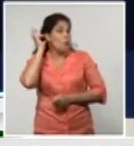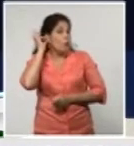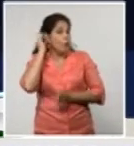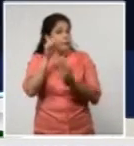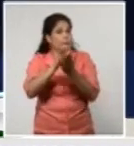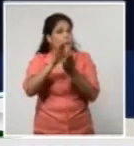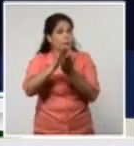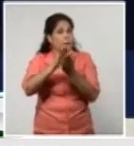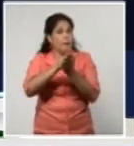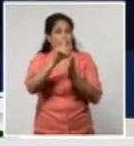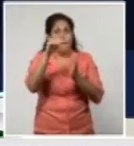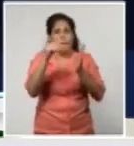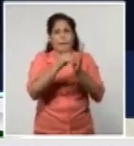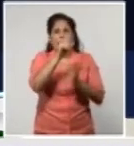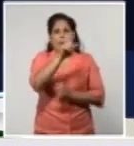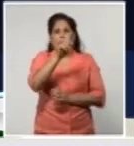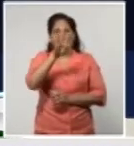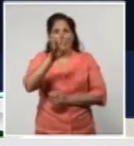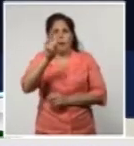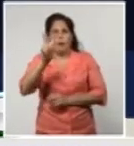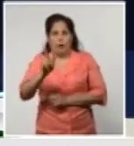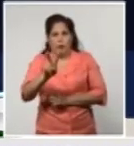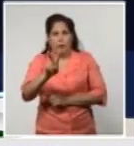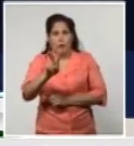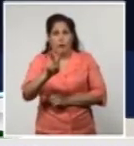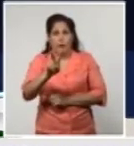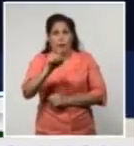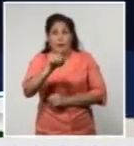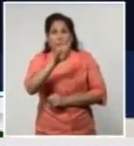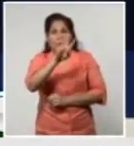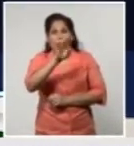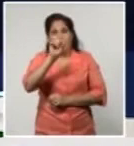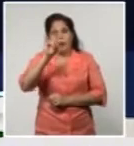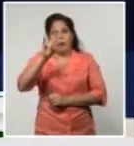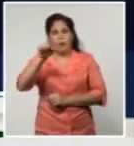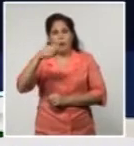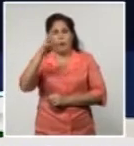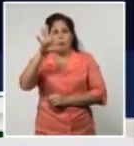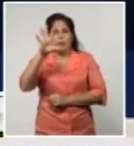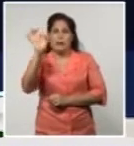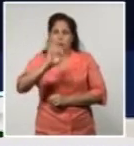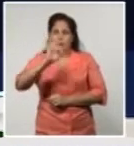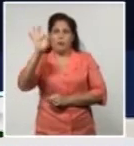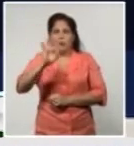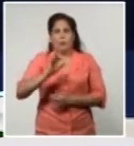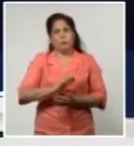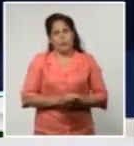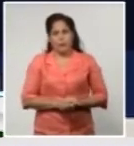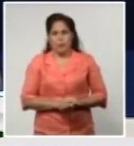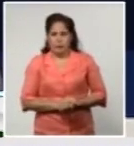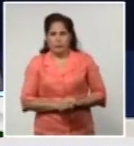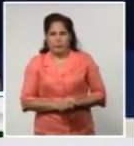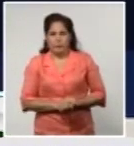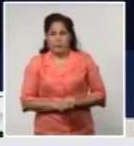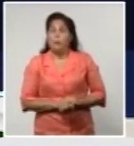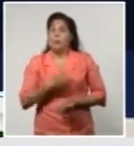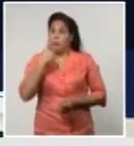50.45% of all cases confirmed in Cuba, and 8 were female yesterday, for a cumulative